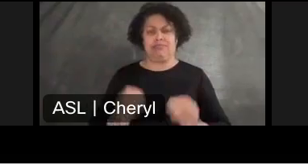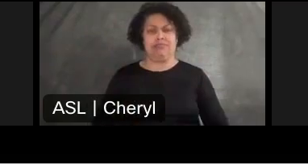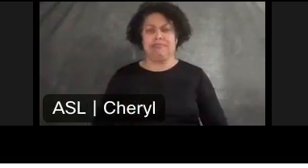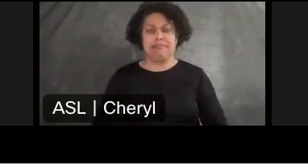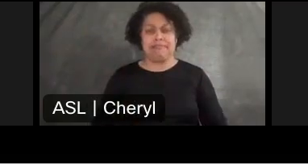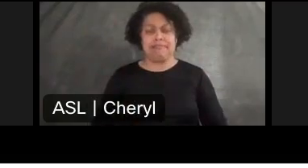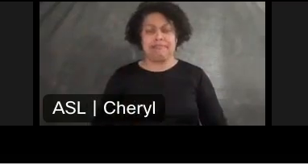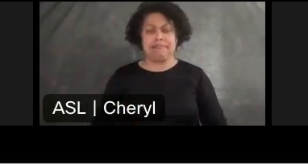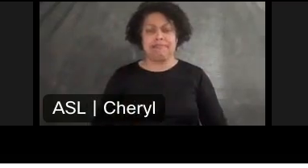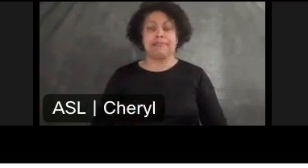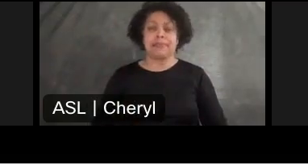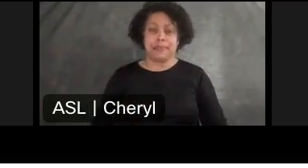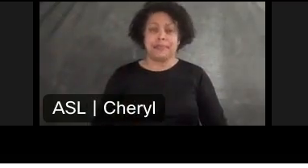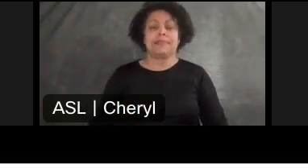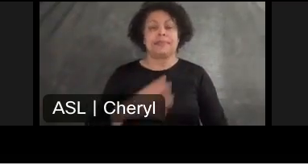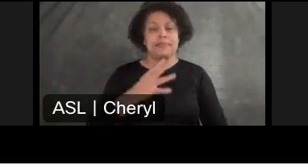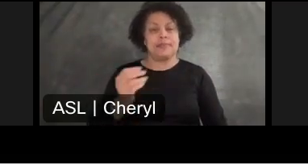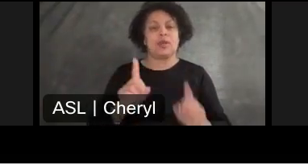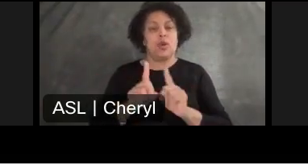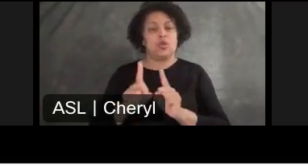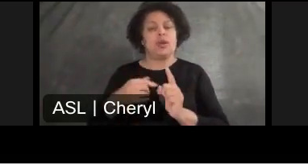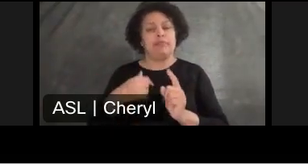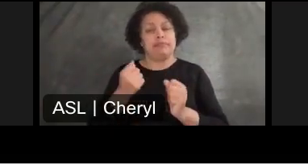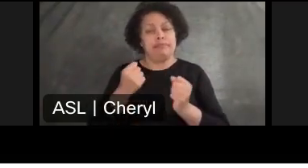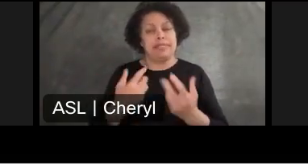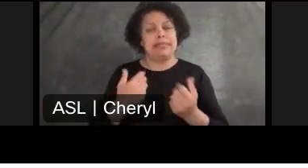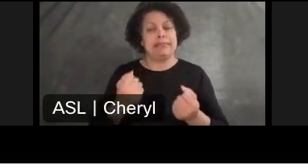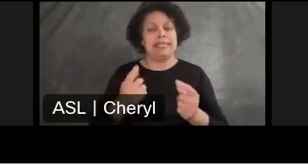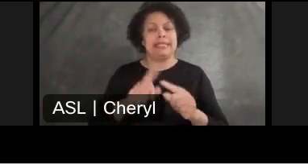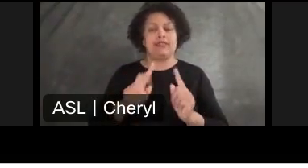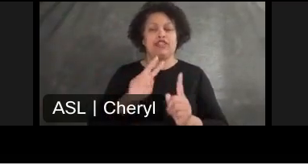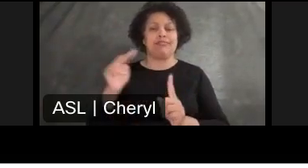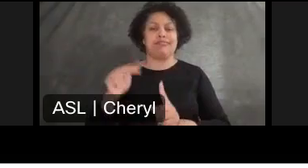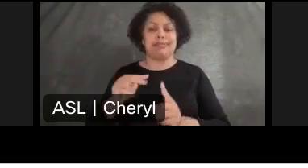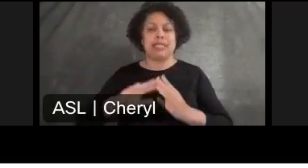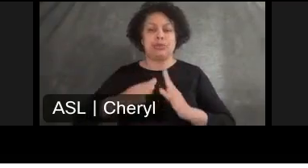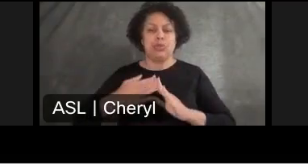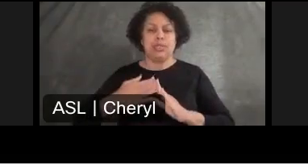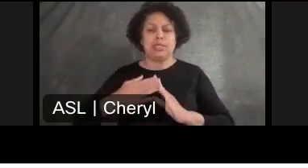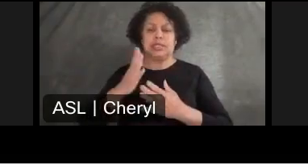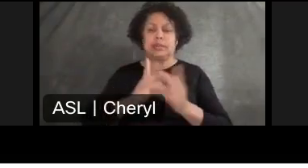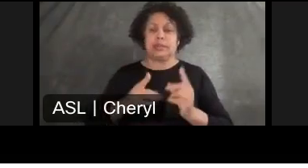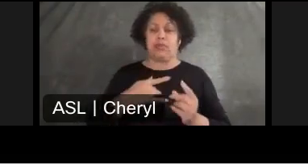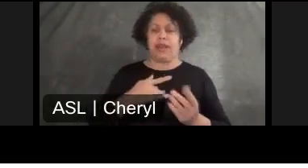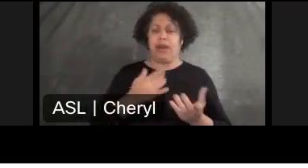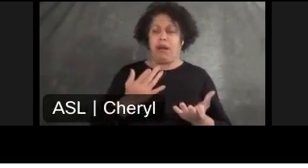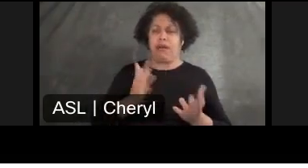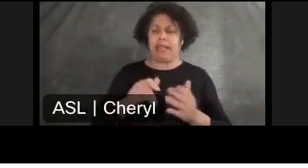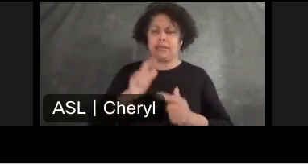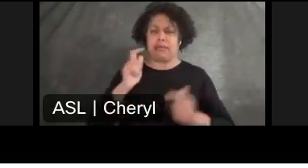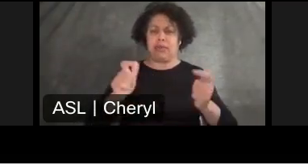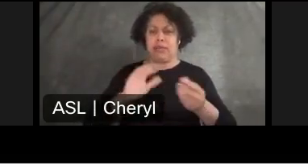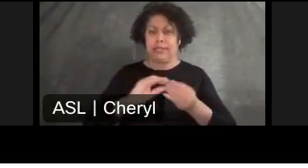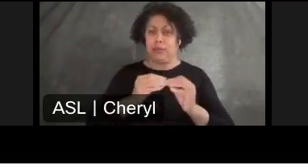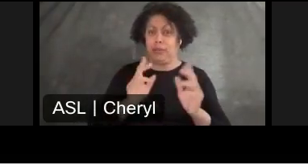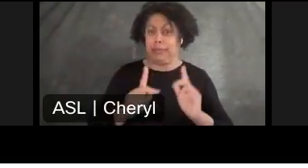There are also many definitions associated with community, viewing it as a large number of people or a